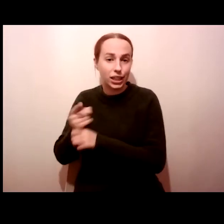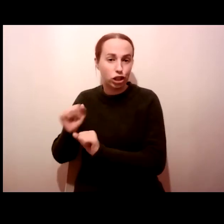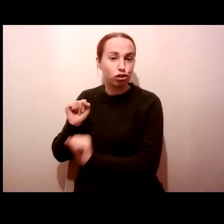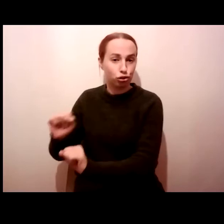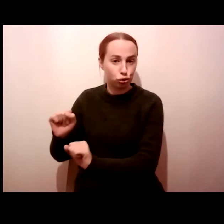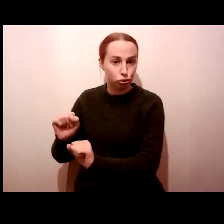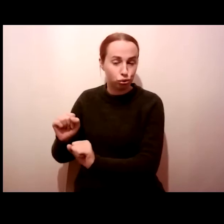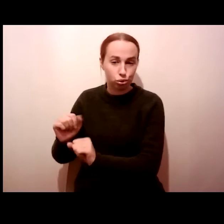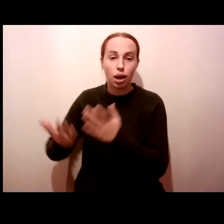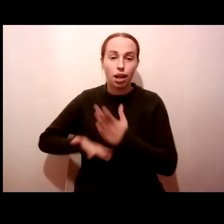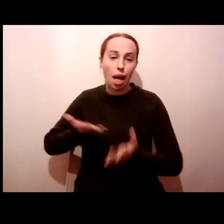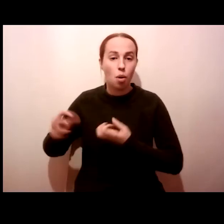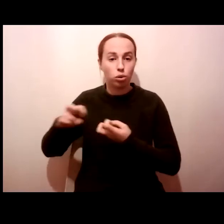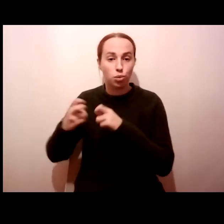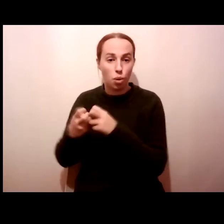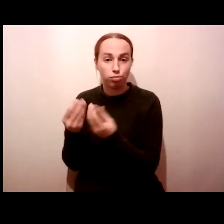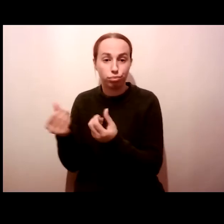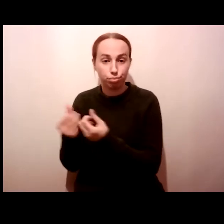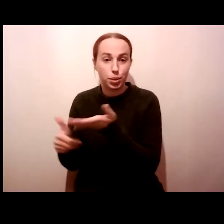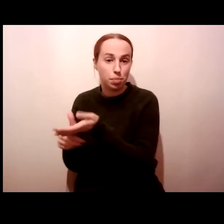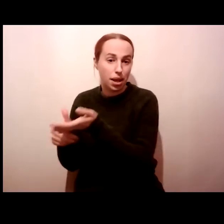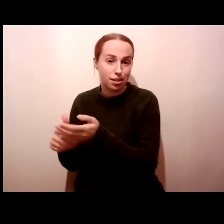actions against bullying.